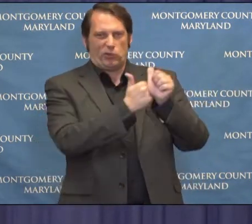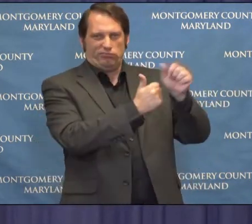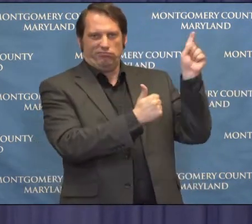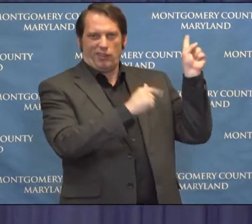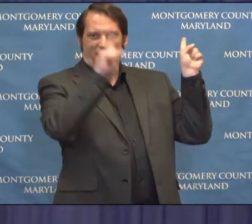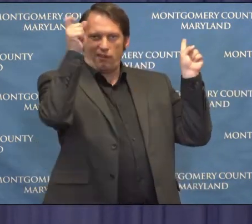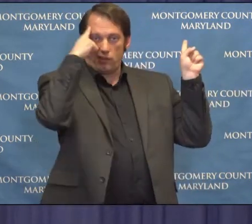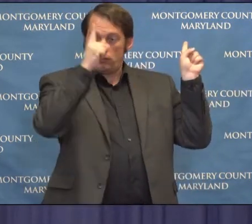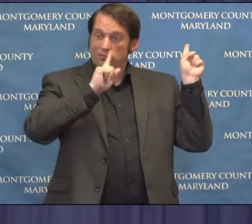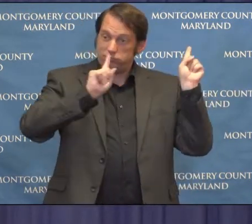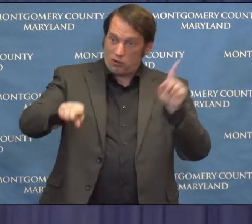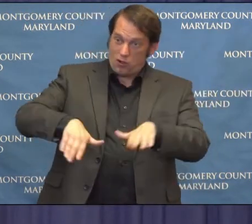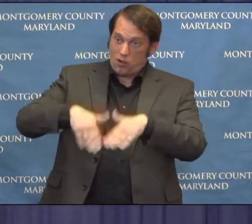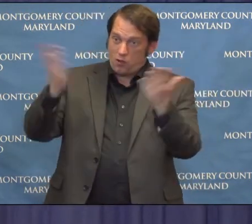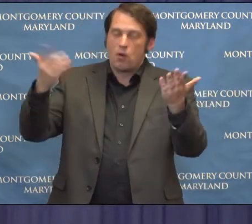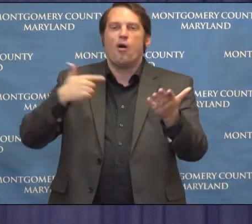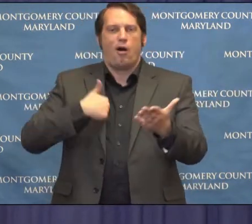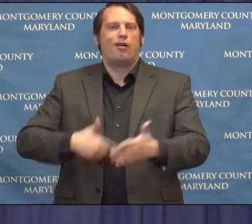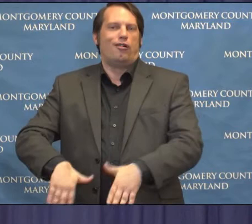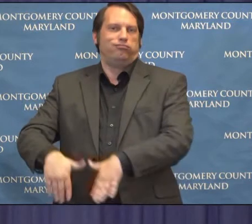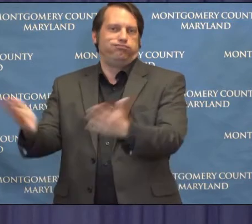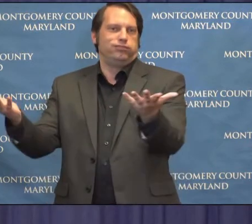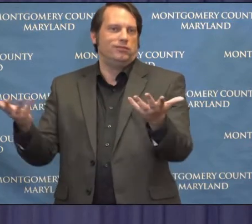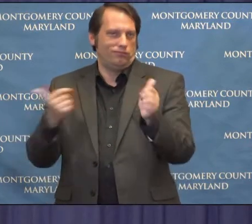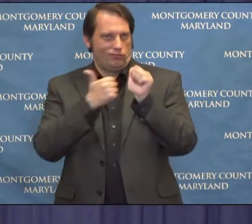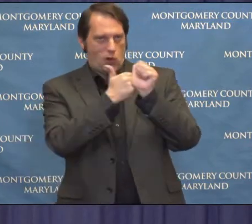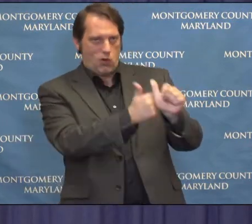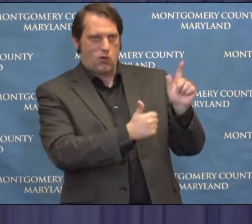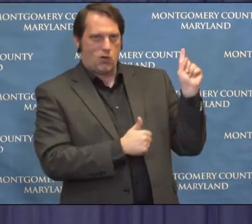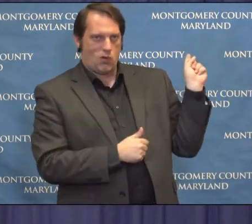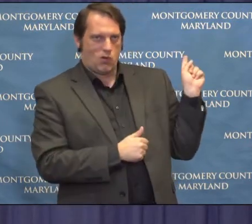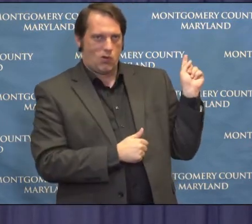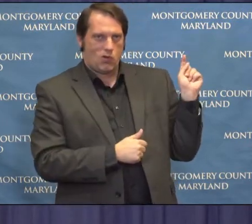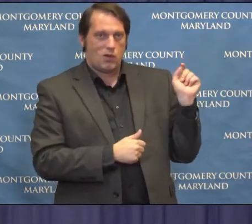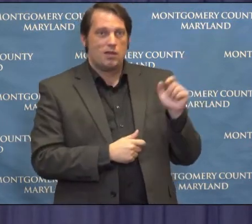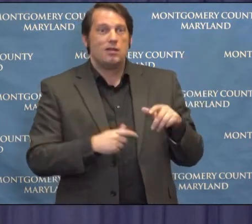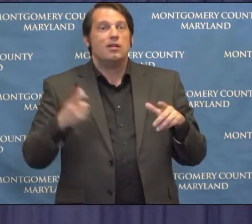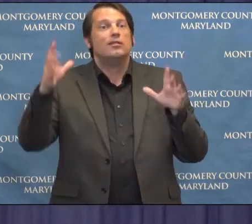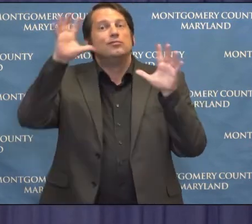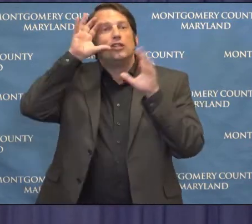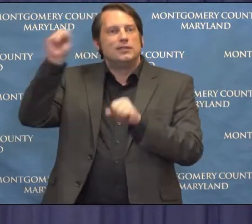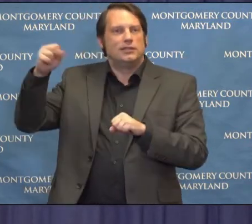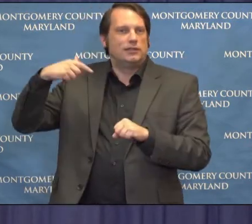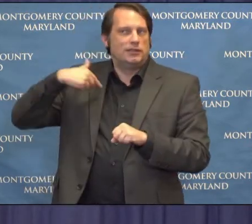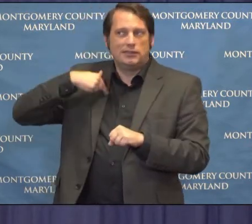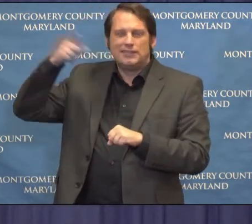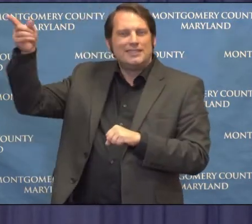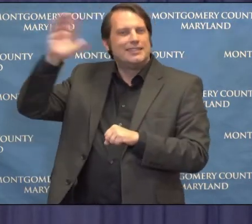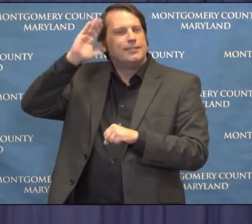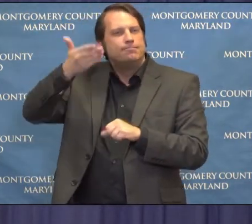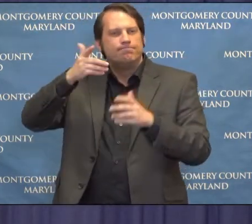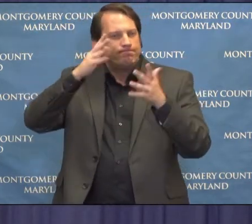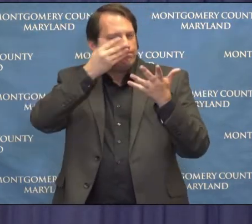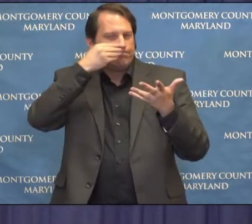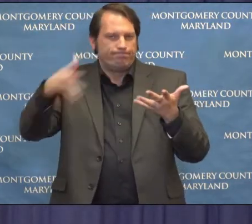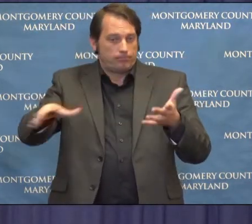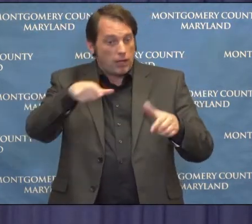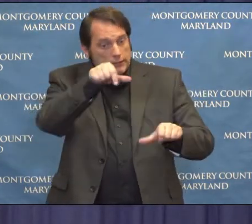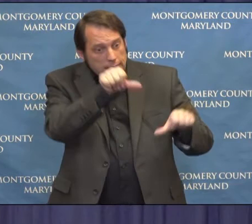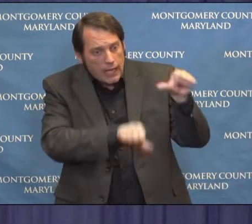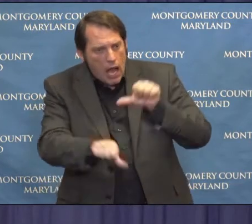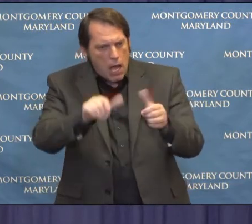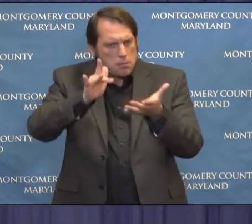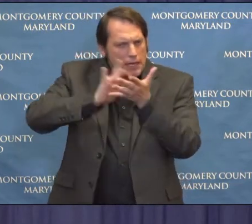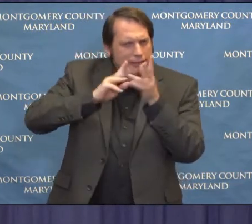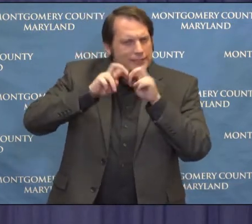The President has shown no interest in science, no interest in medicine, and seems to think that